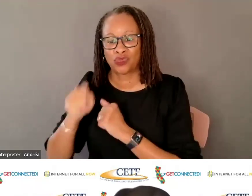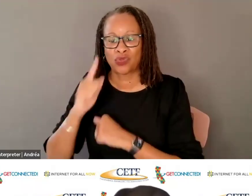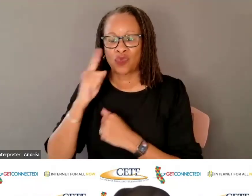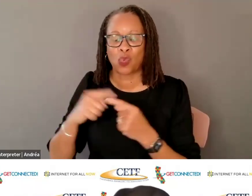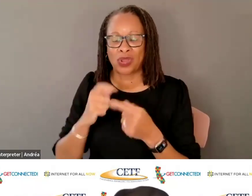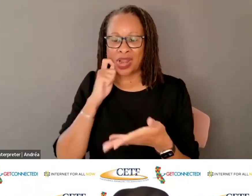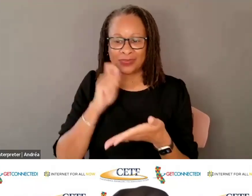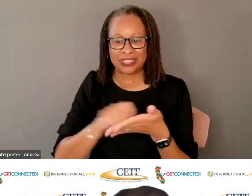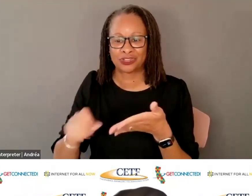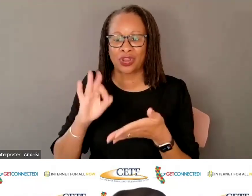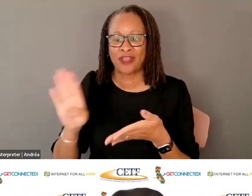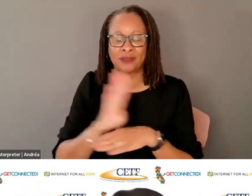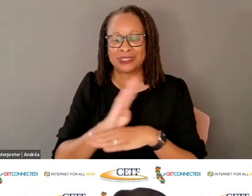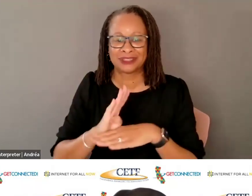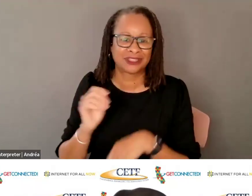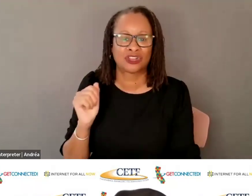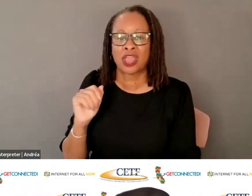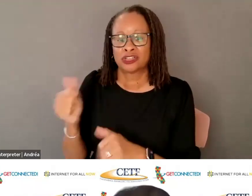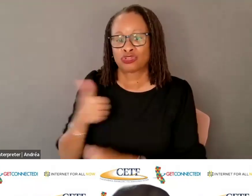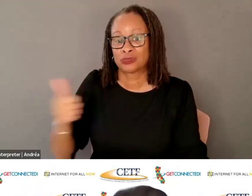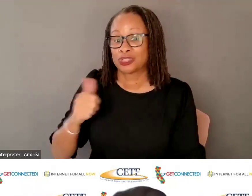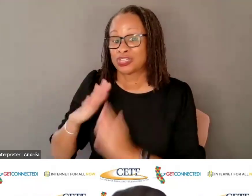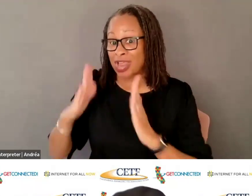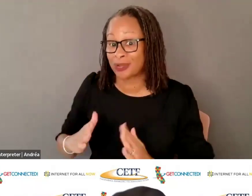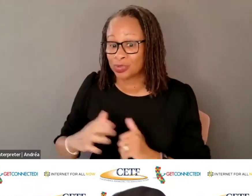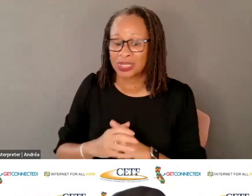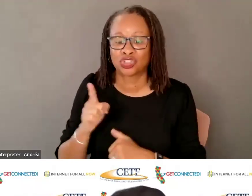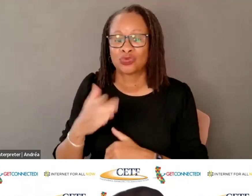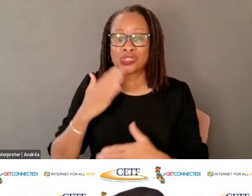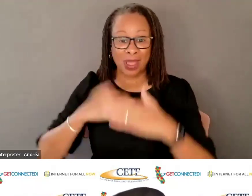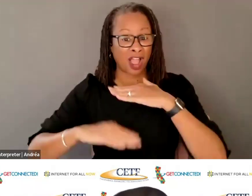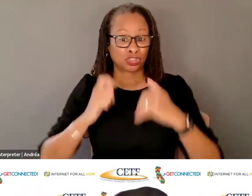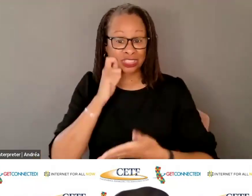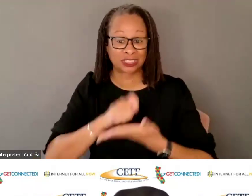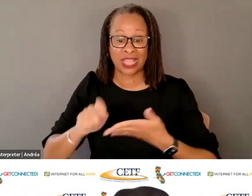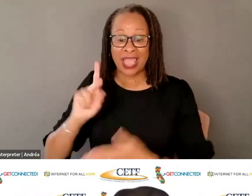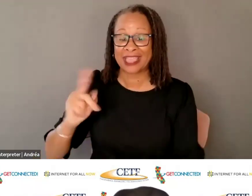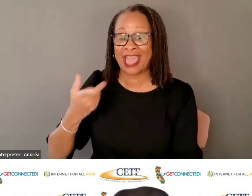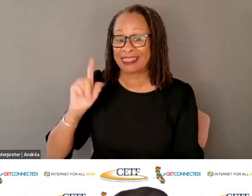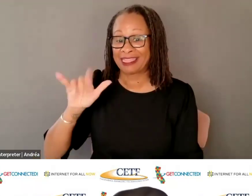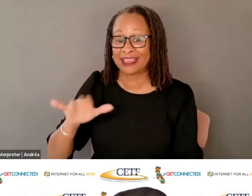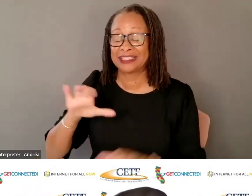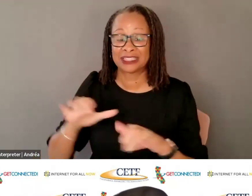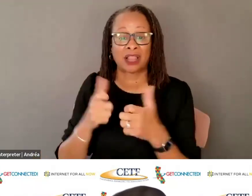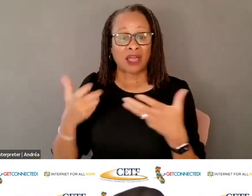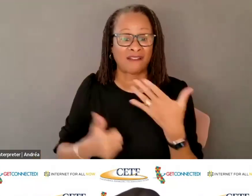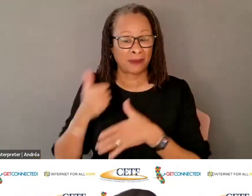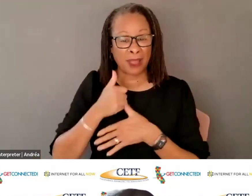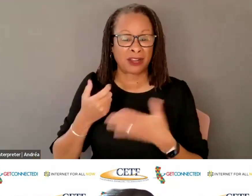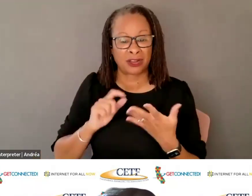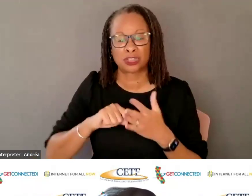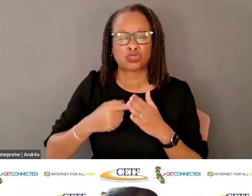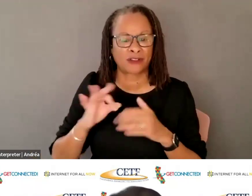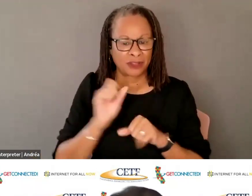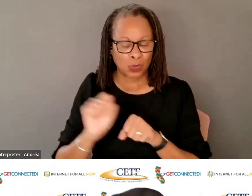Business, Transportation, Housing. She was my undersecretary. So, and Kathy has done much of this pioneering work.